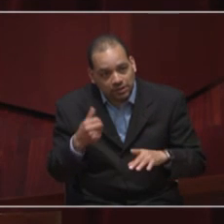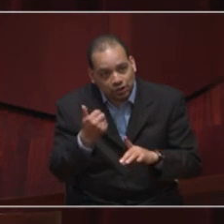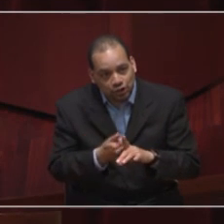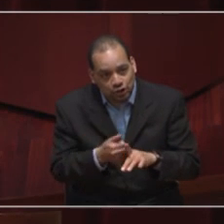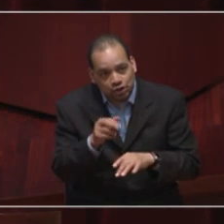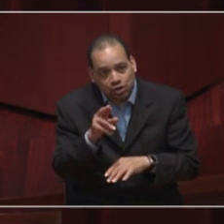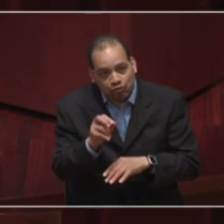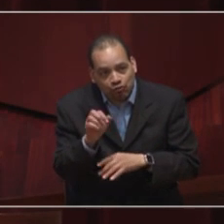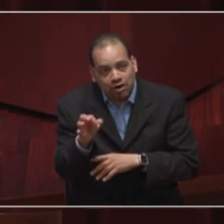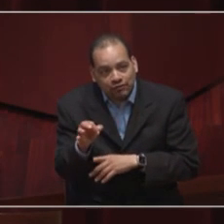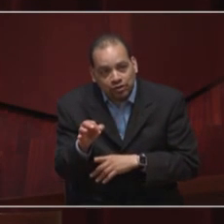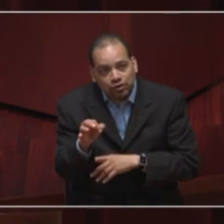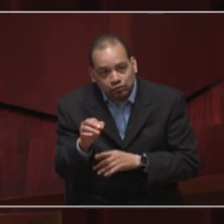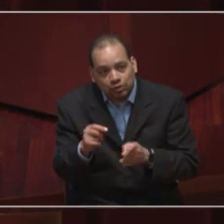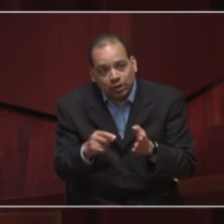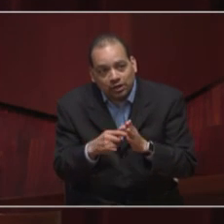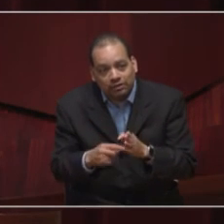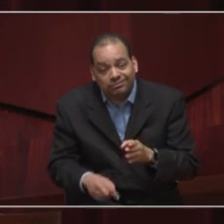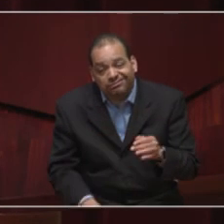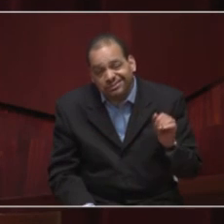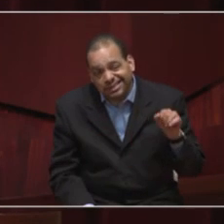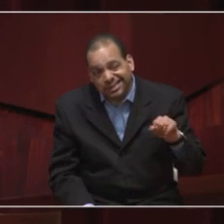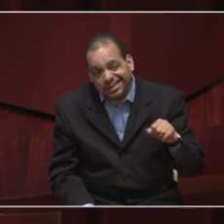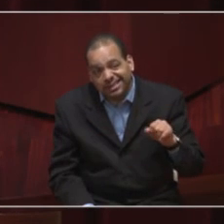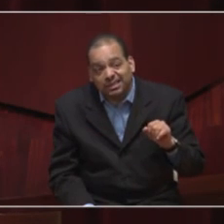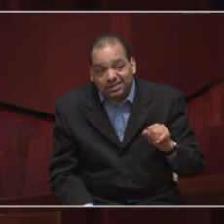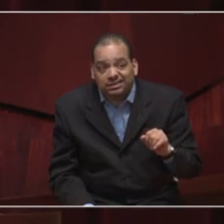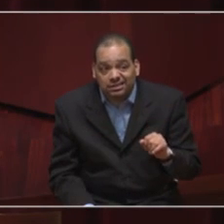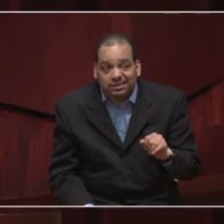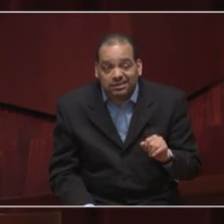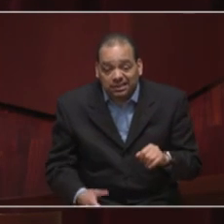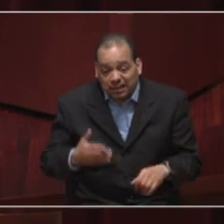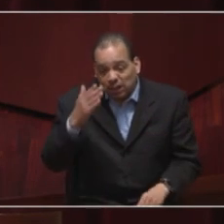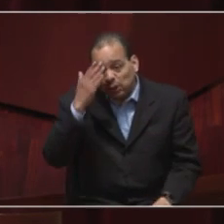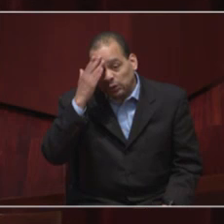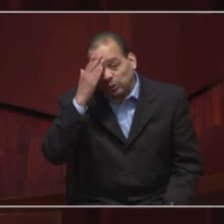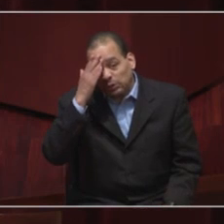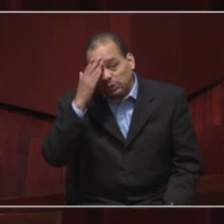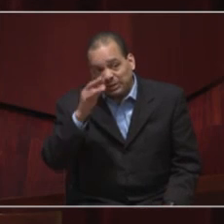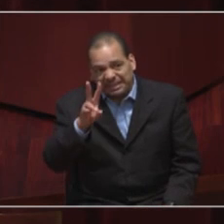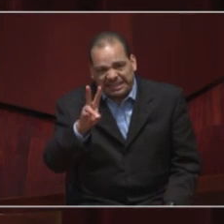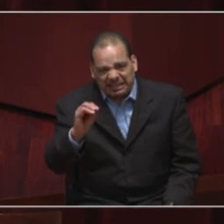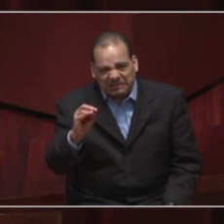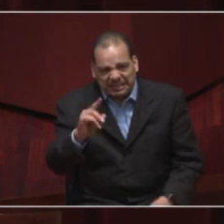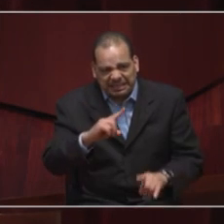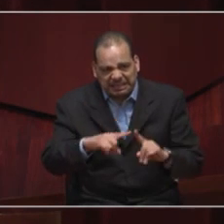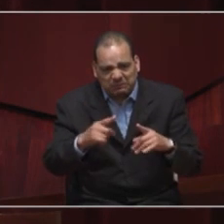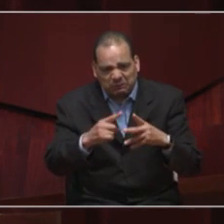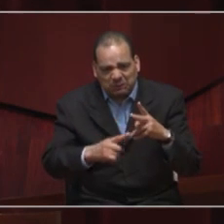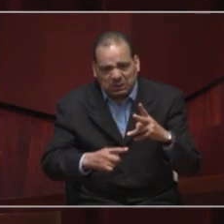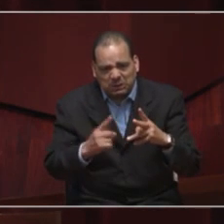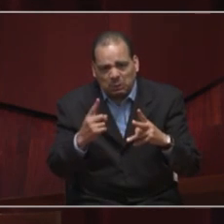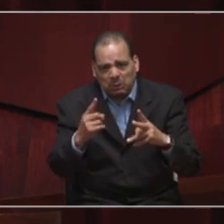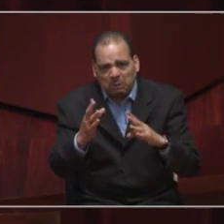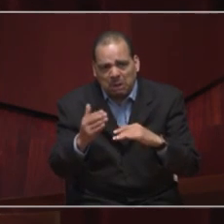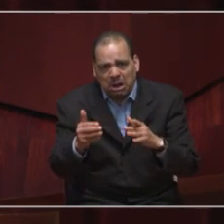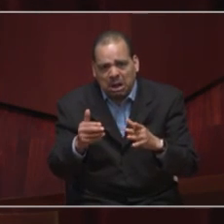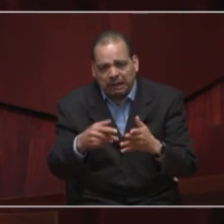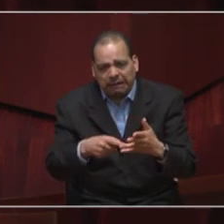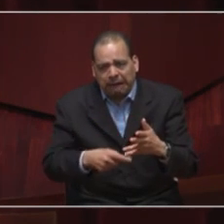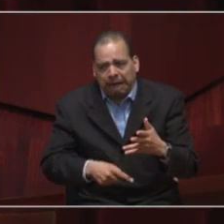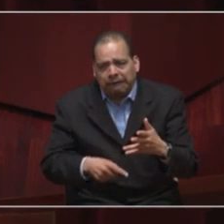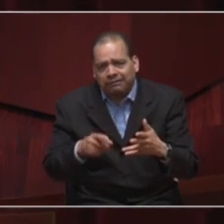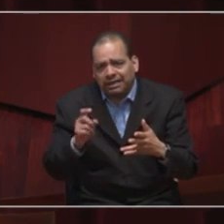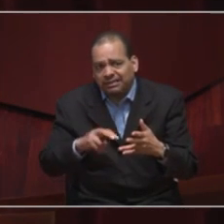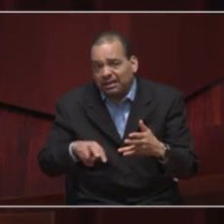Yes. Yeah, for a specific transfer and container and go, oh boy, there's 70 requests on this one box, and see if it's been charged